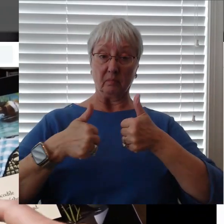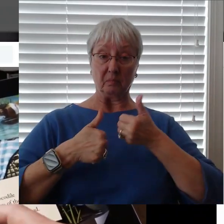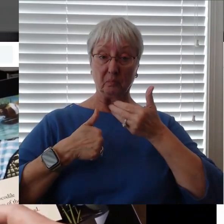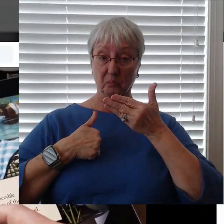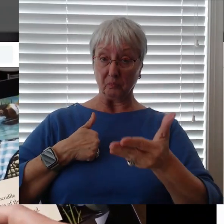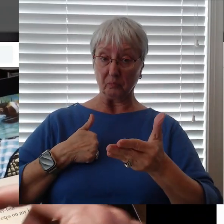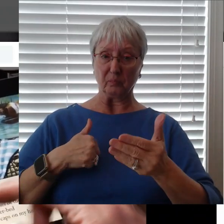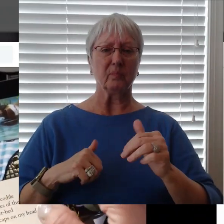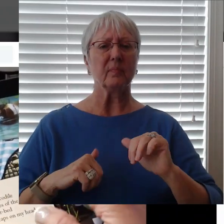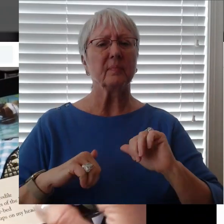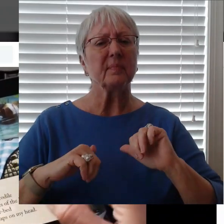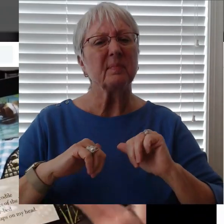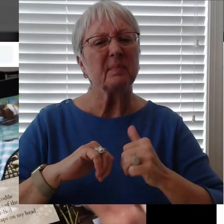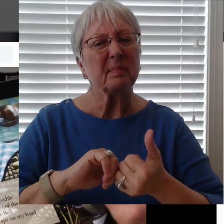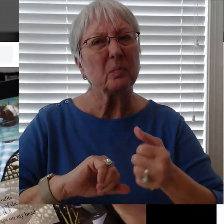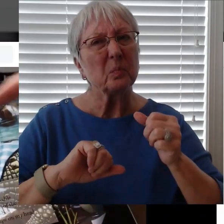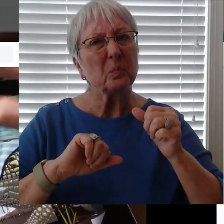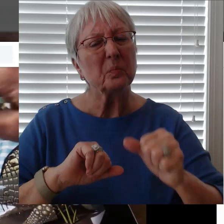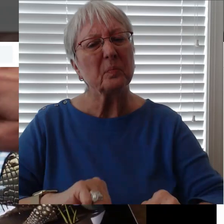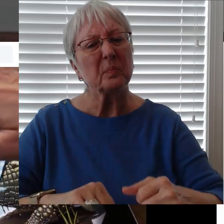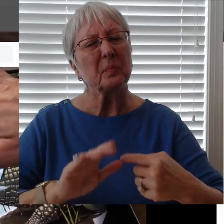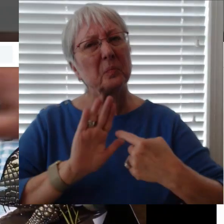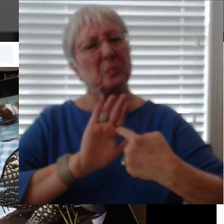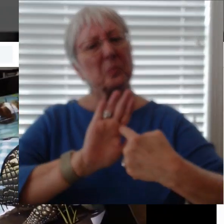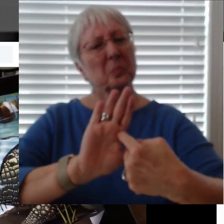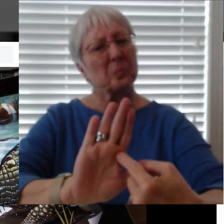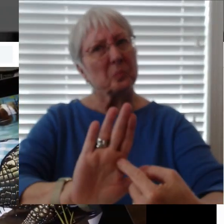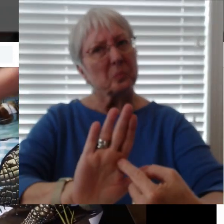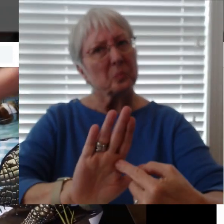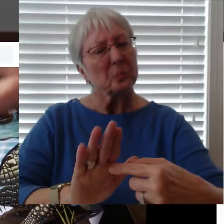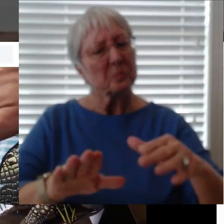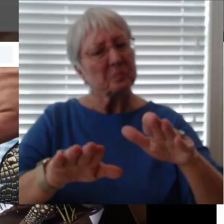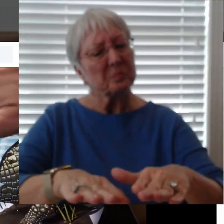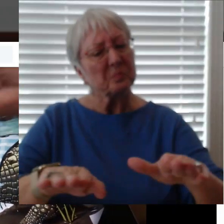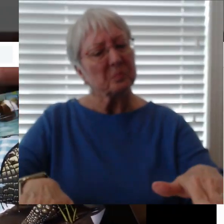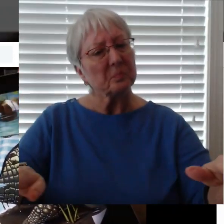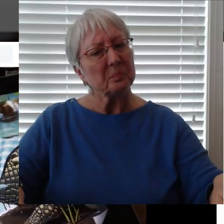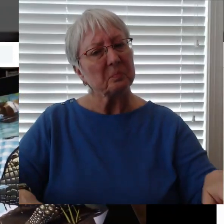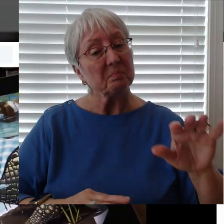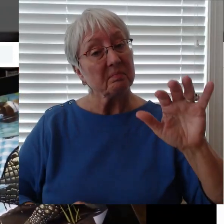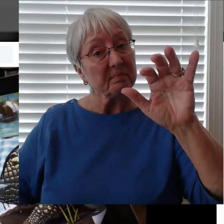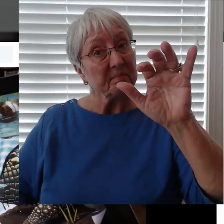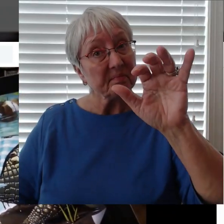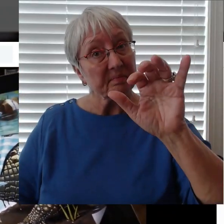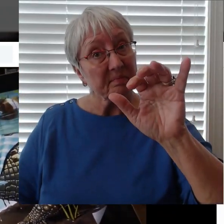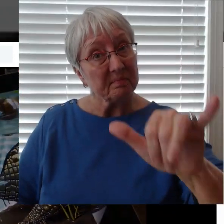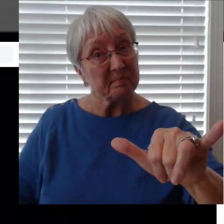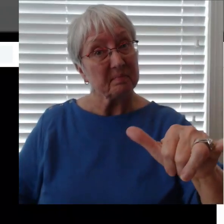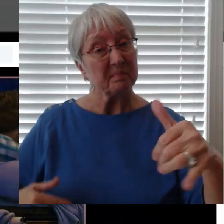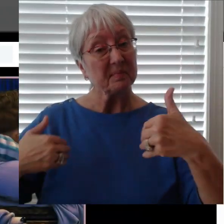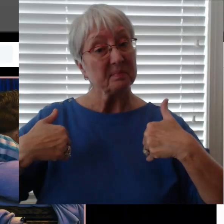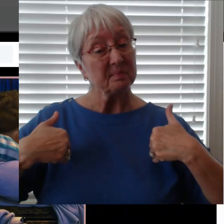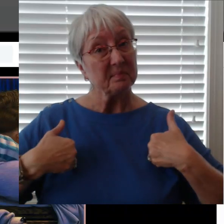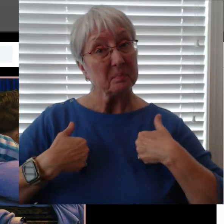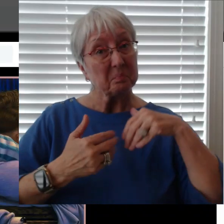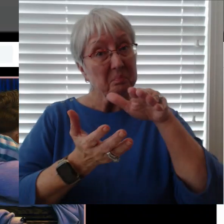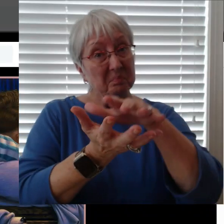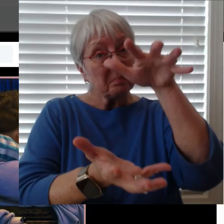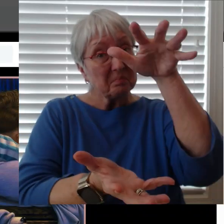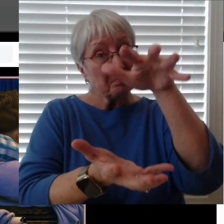the child reader that a particular animal on each page was meant to represent the boy. I decided